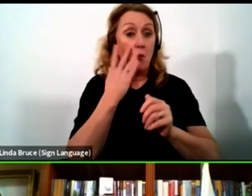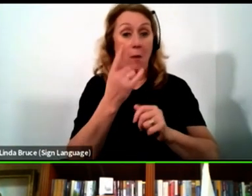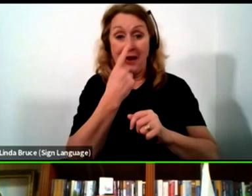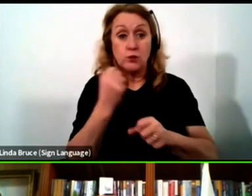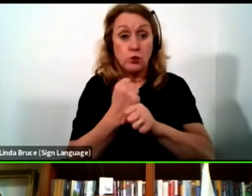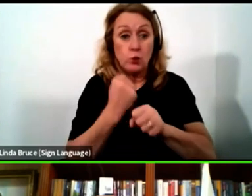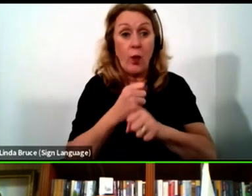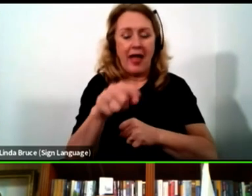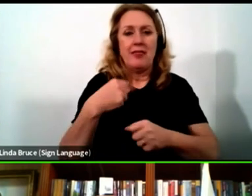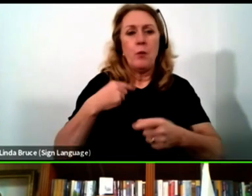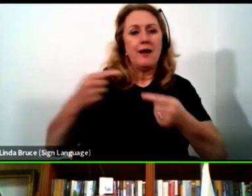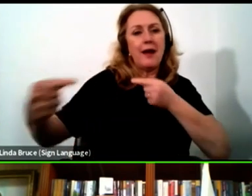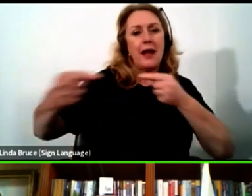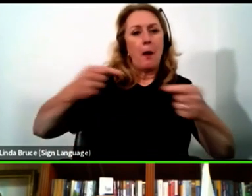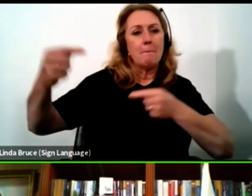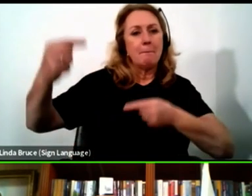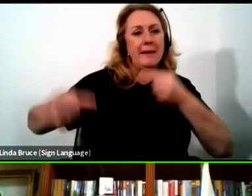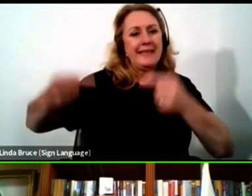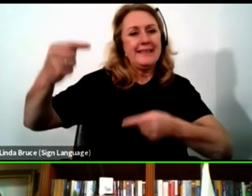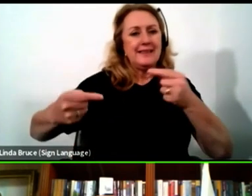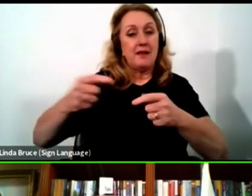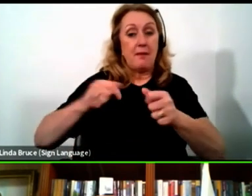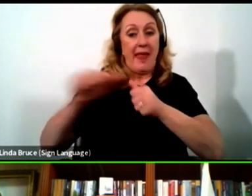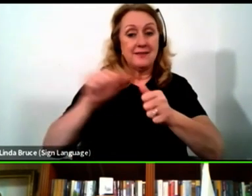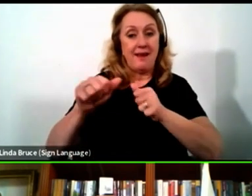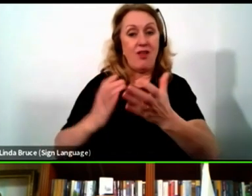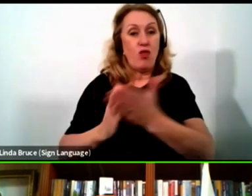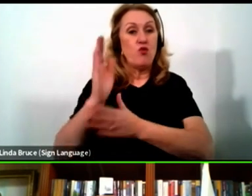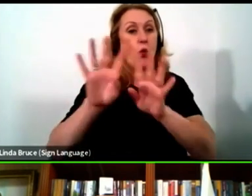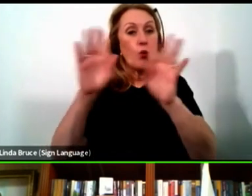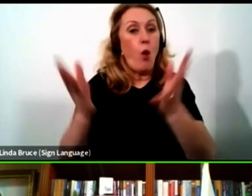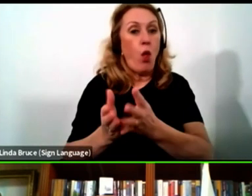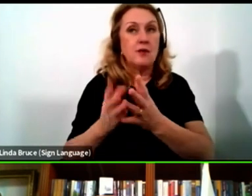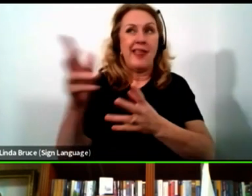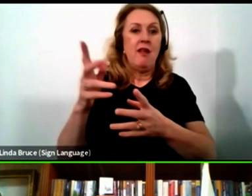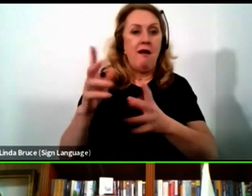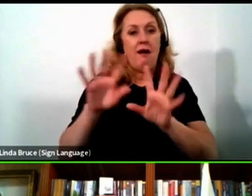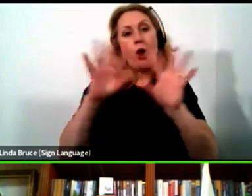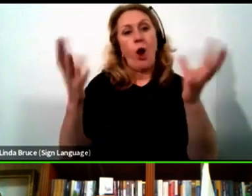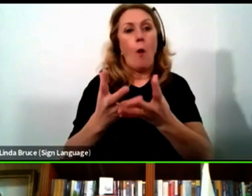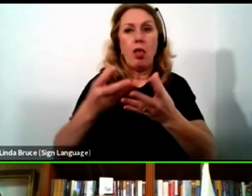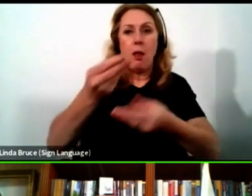to compete effectively in the world and in the global markets.